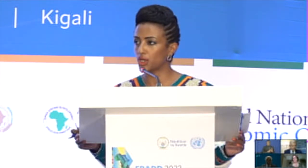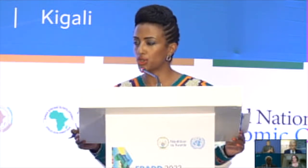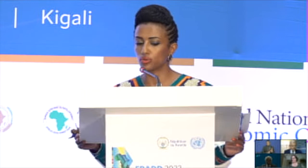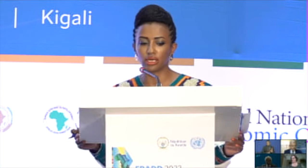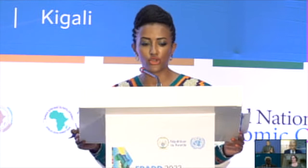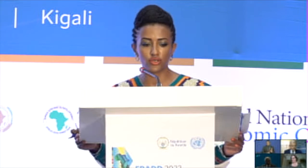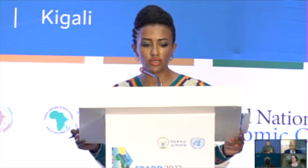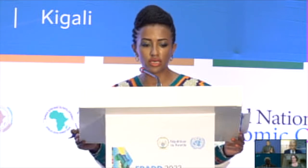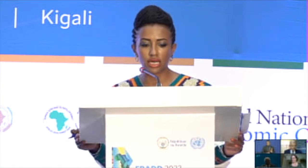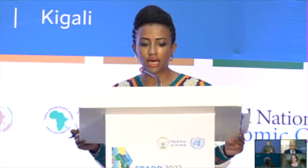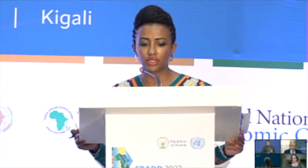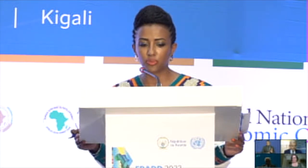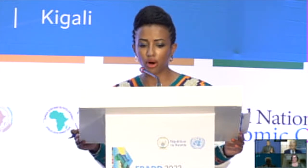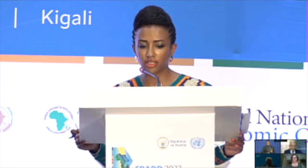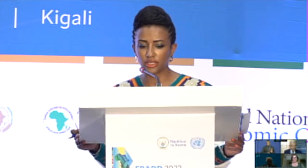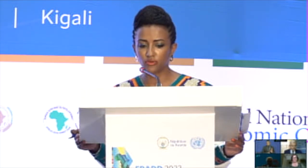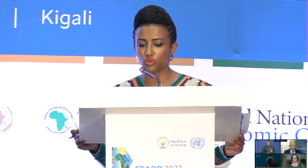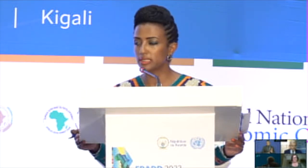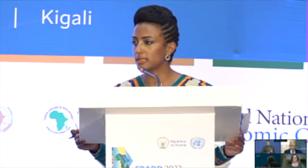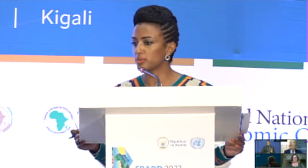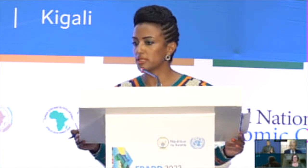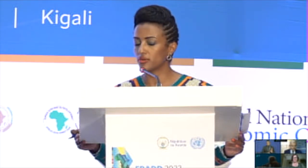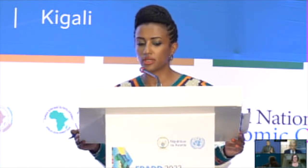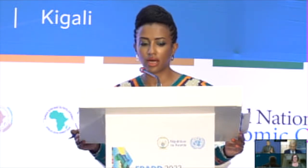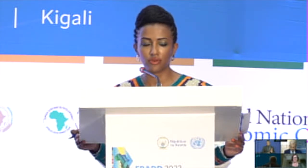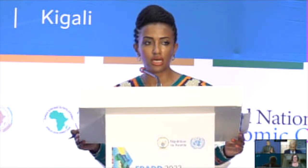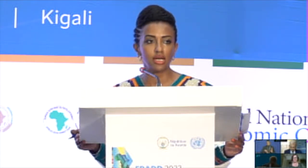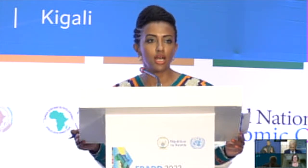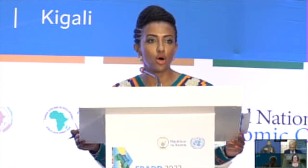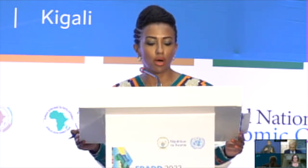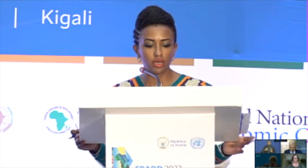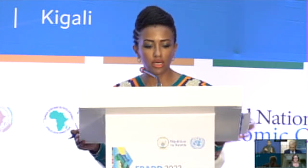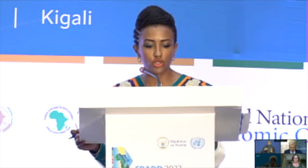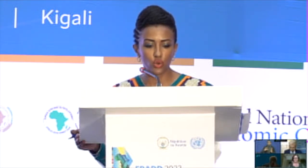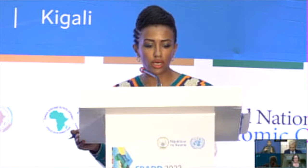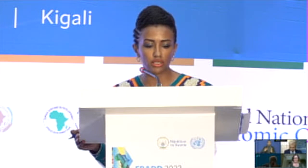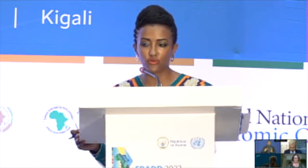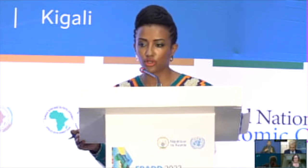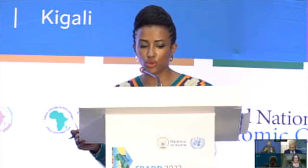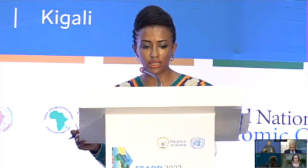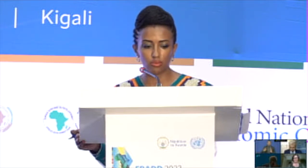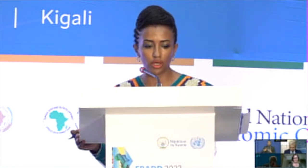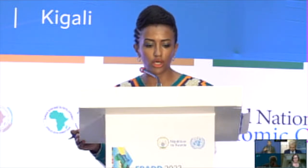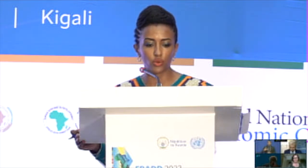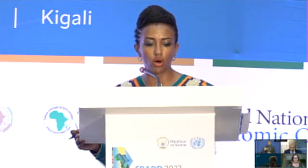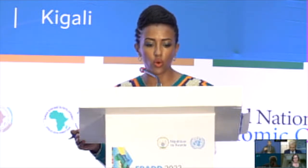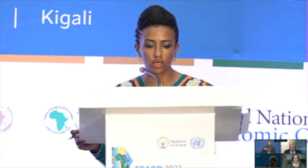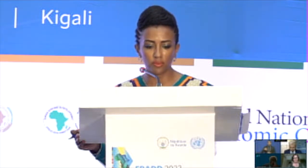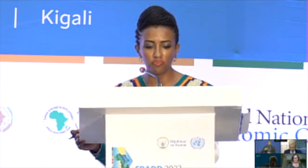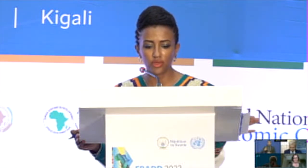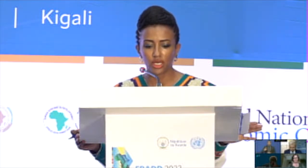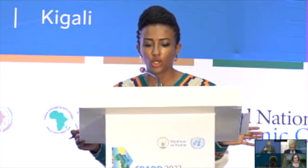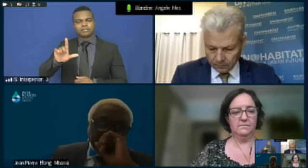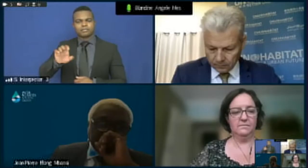International Relations at the Department of Human Settlements of South Africa. Monica is joining us virtually. Monica you are